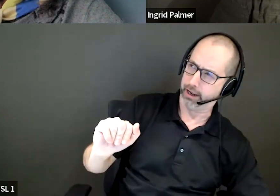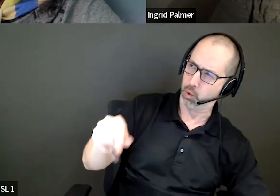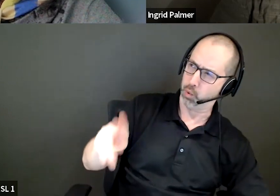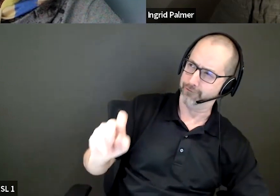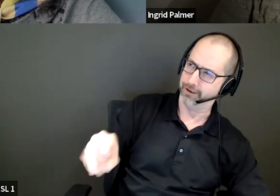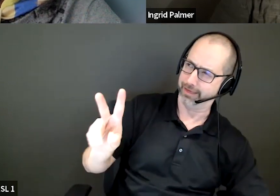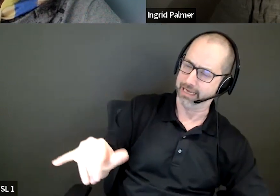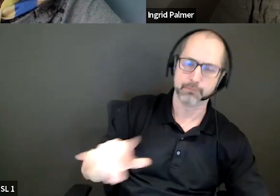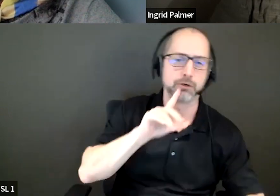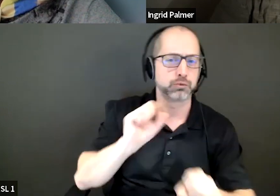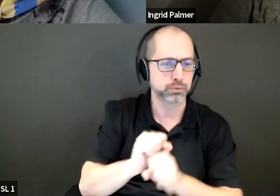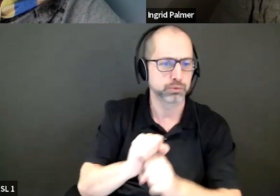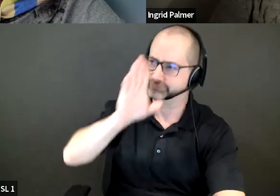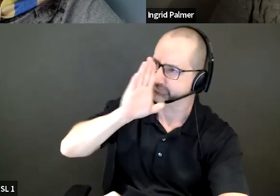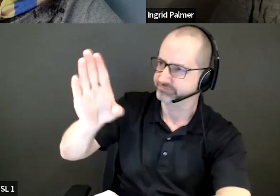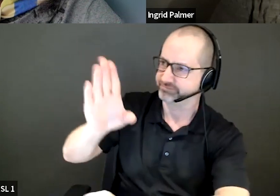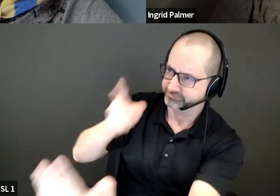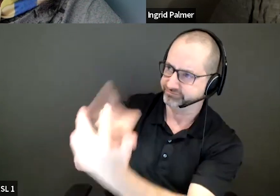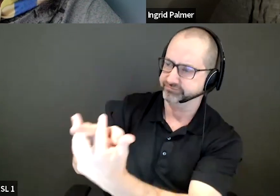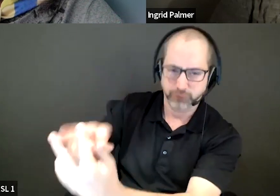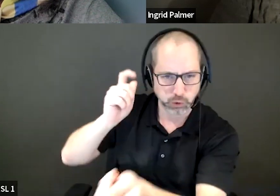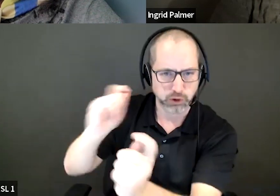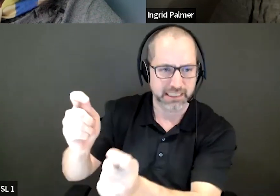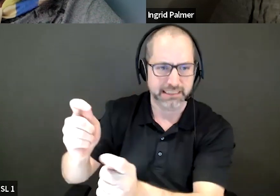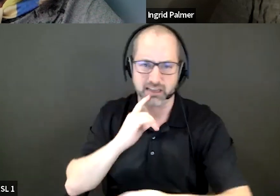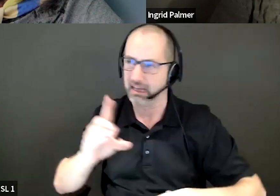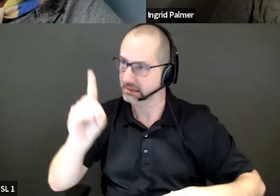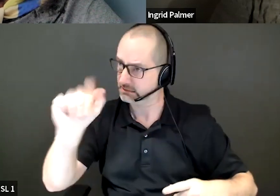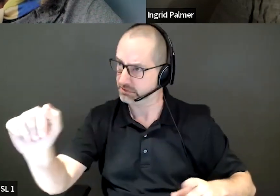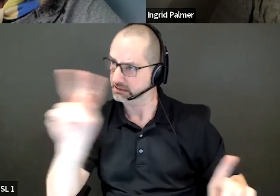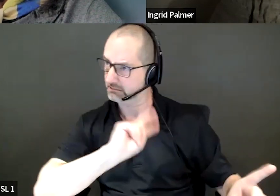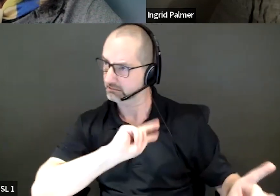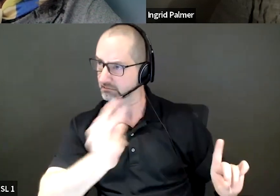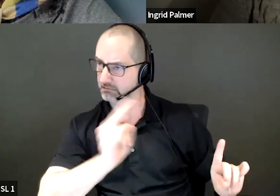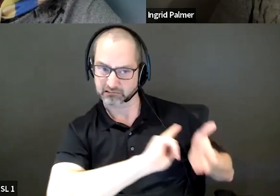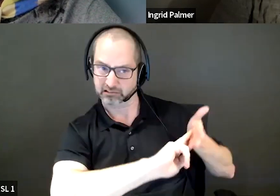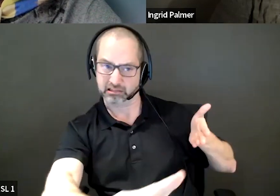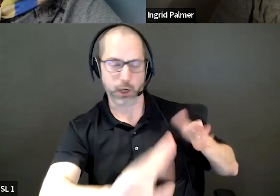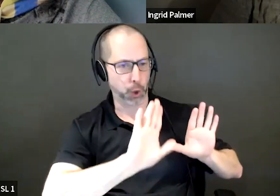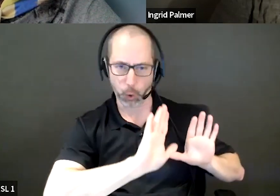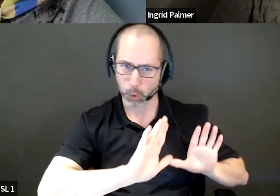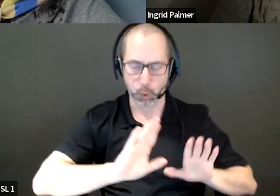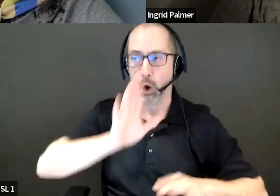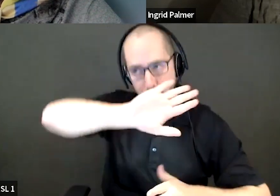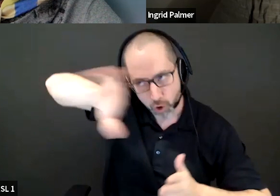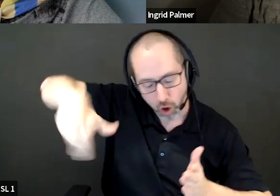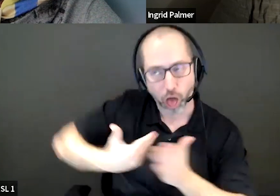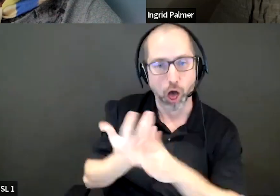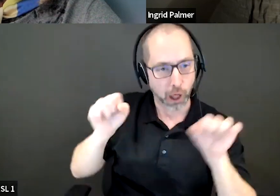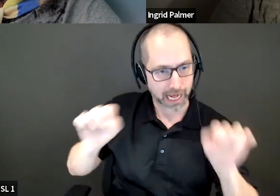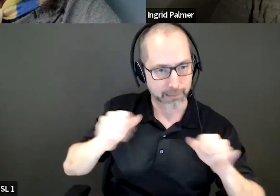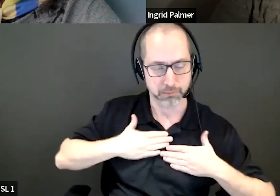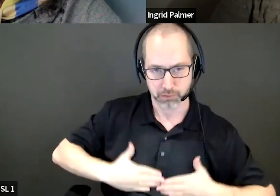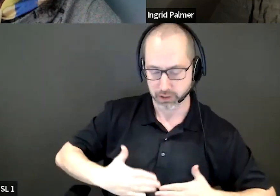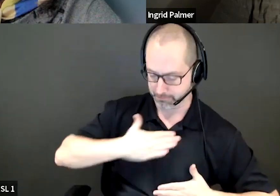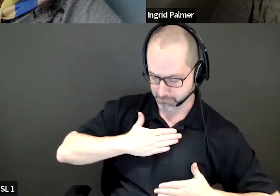view disability, and agree that all of us and our bodies are able-bodied, and our bodies work in the way they